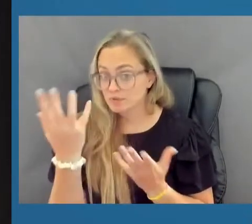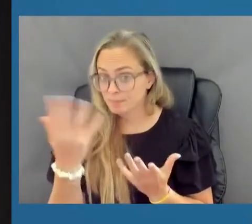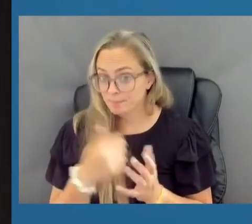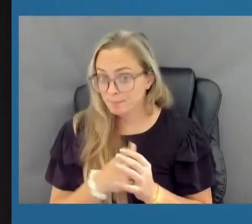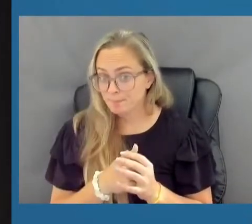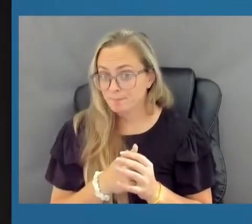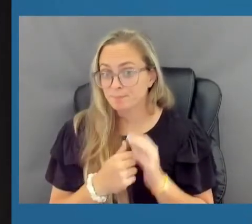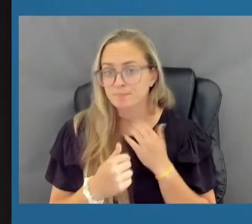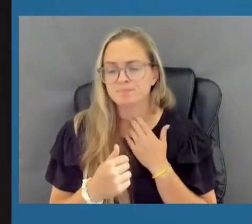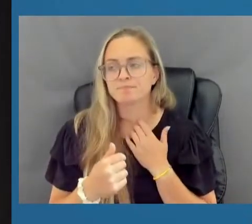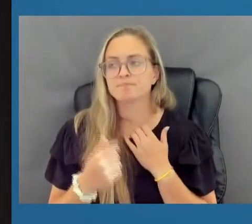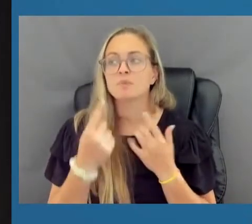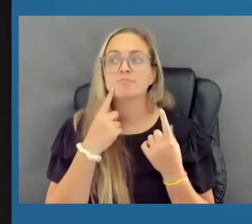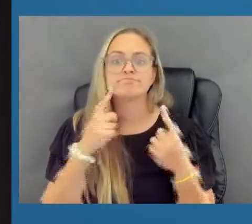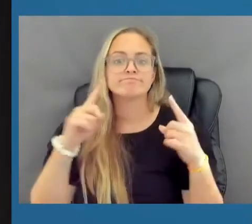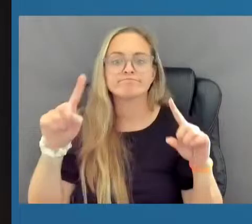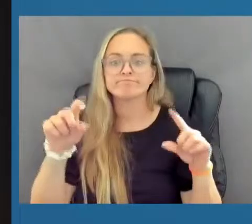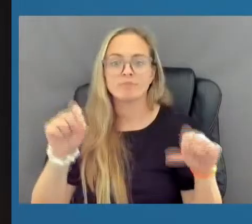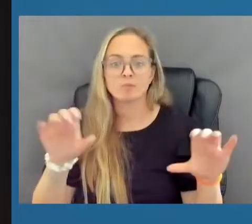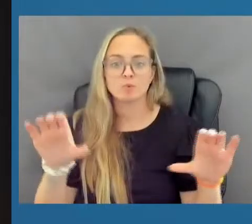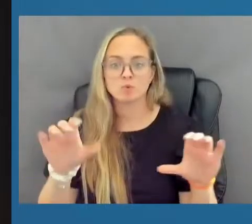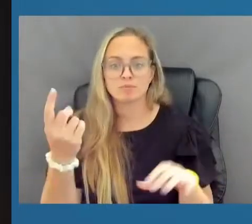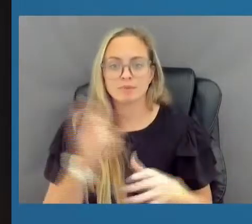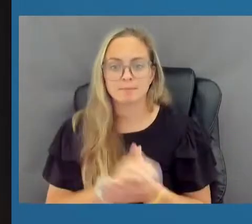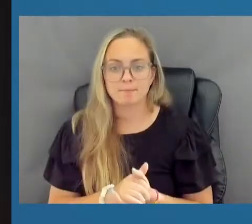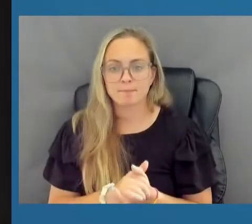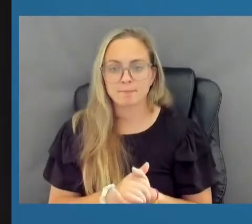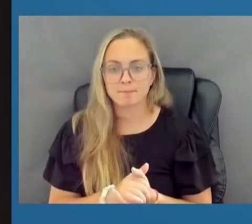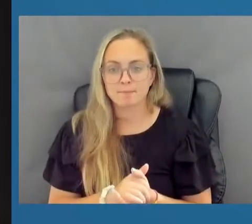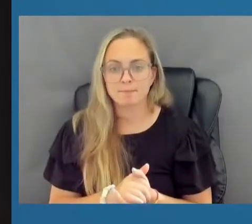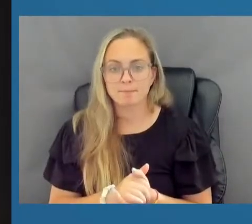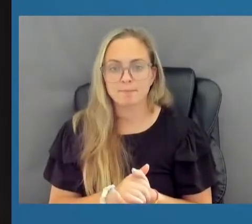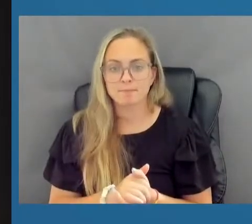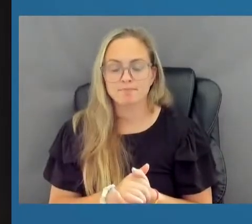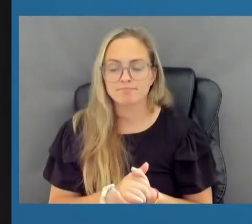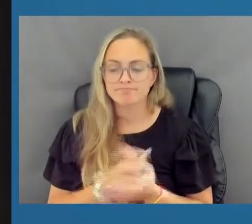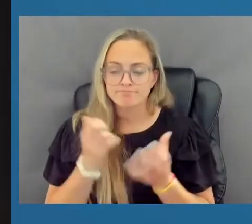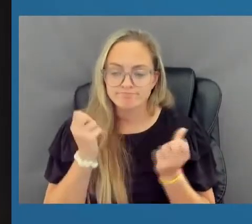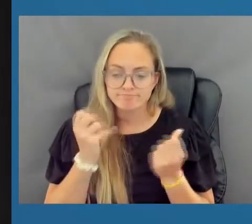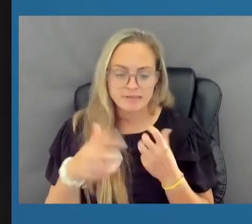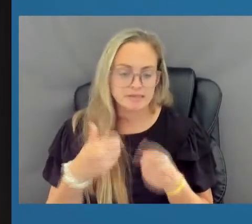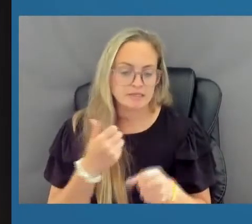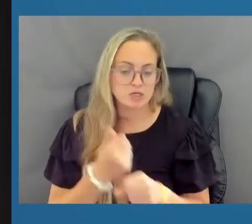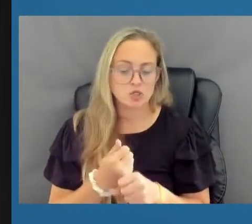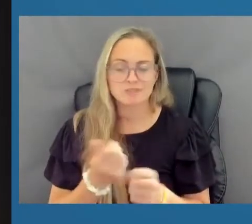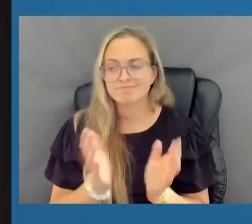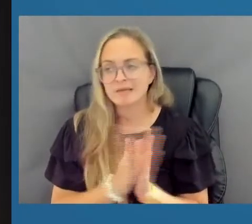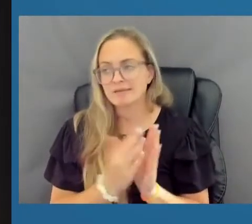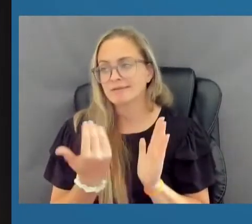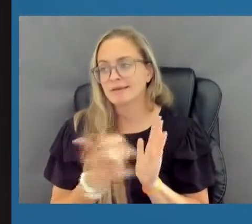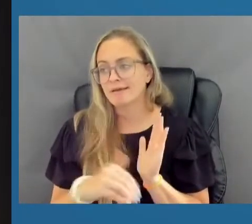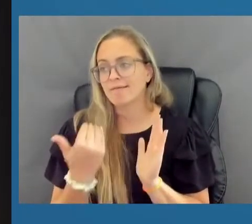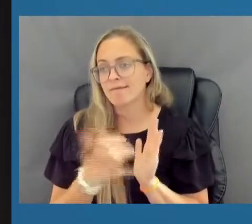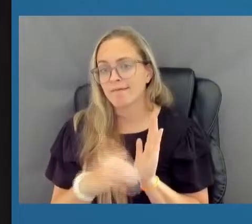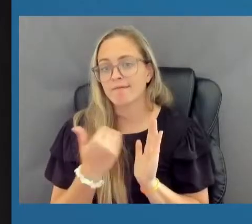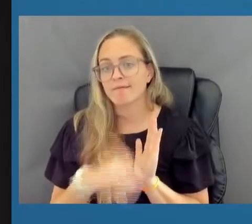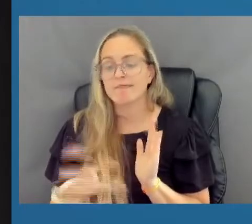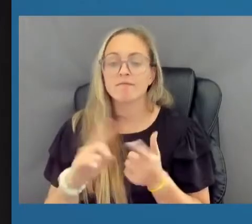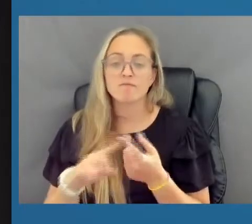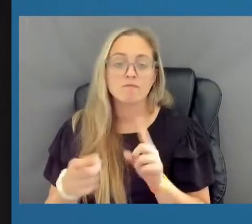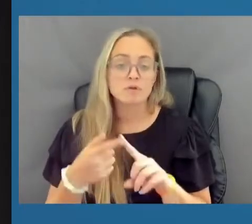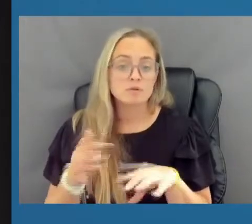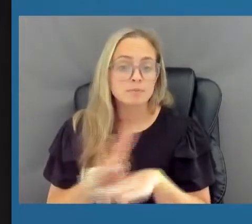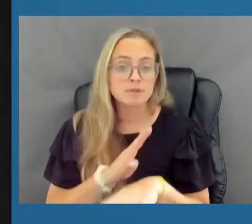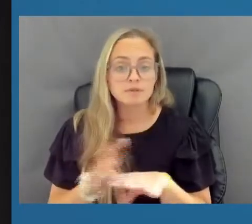we finally able to do something after years of being asked by our friends in the business